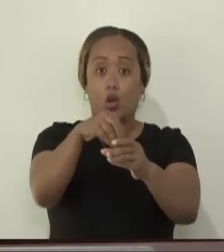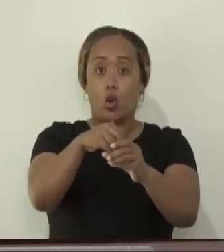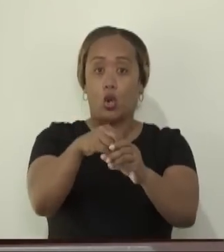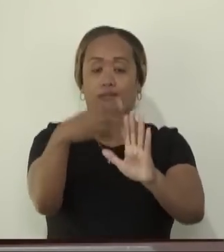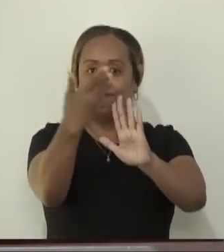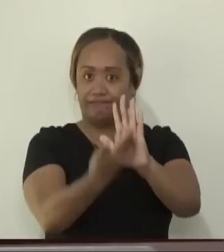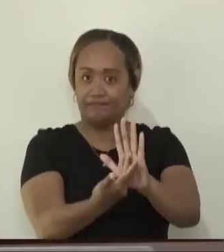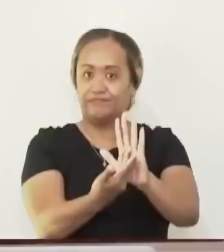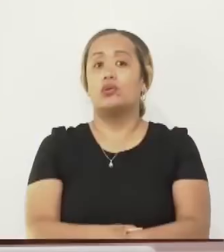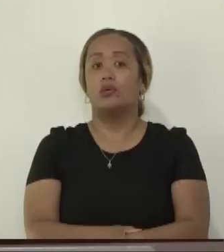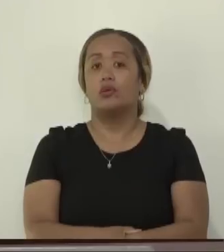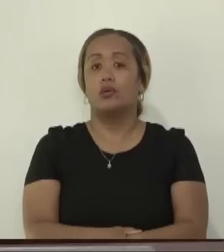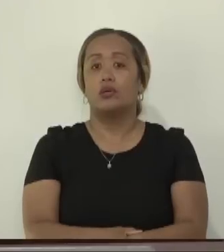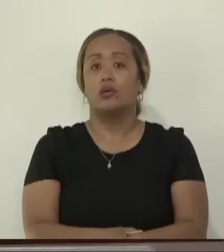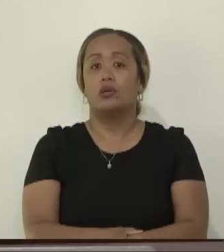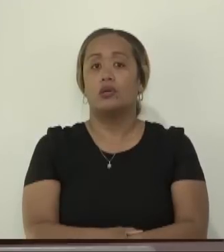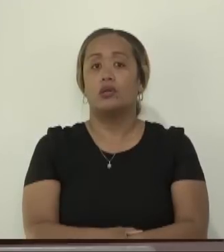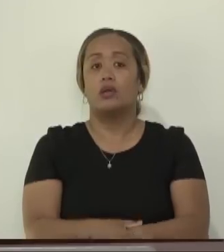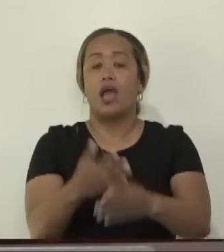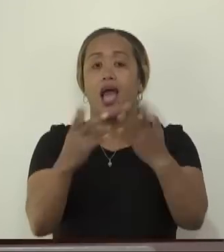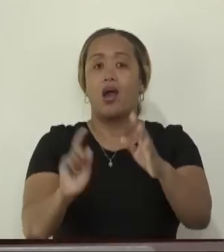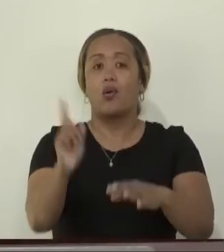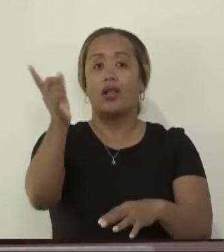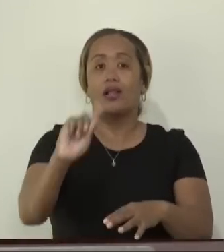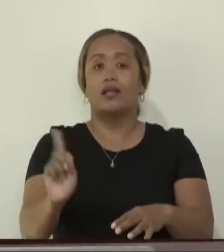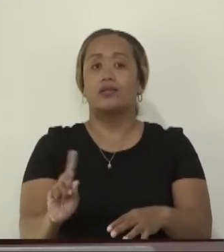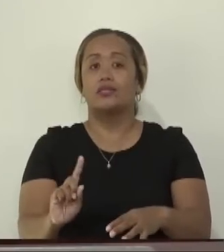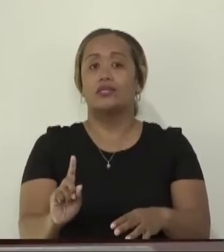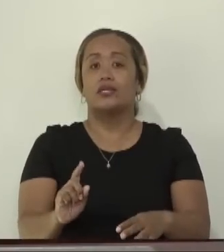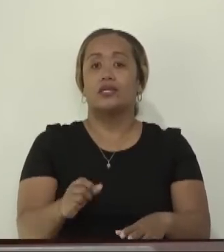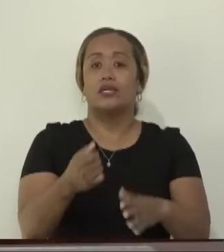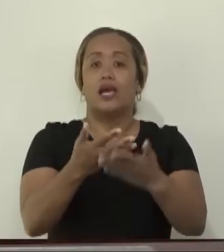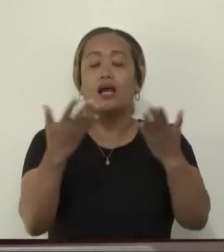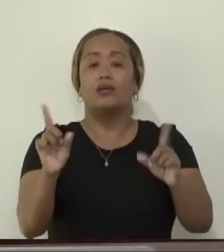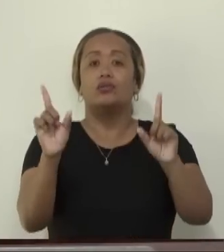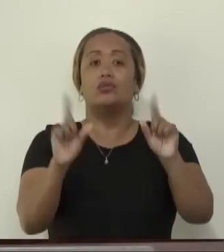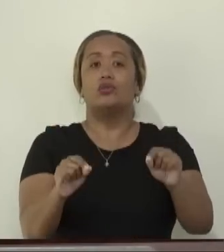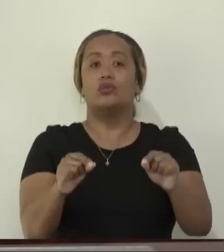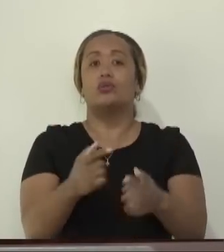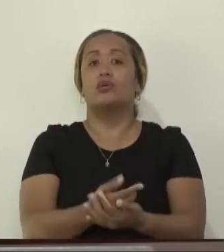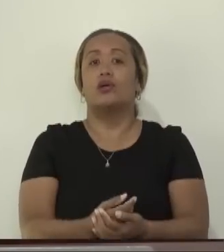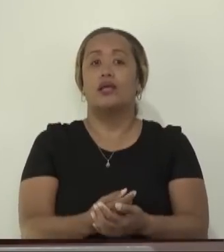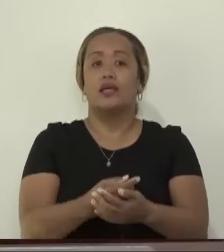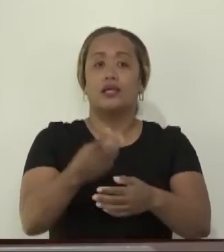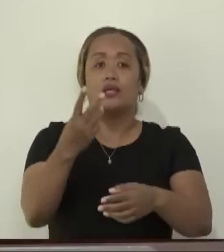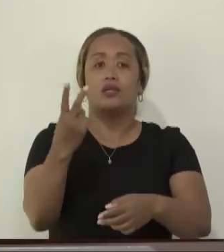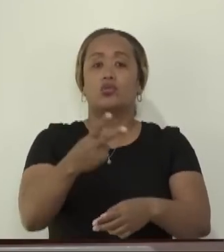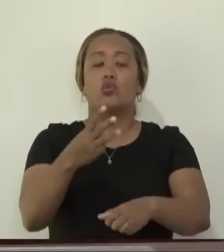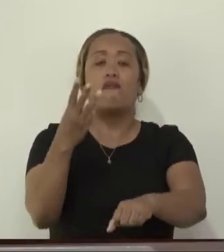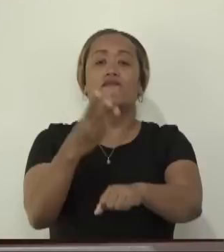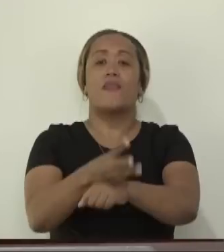measures in this regard. While electricity generation rose in the last 12 months,